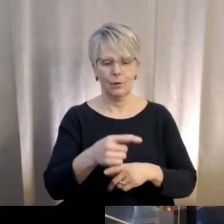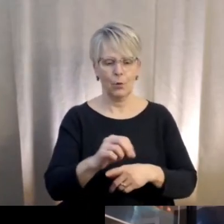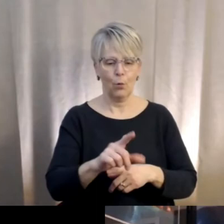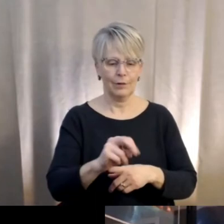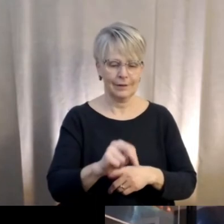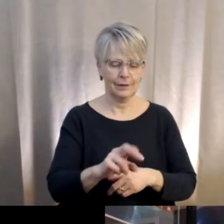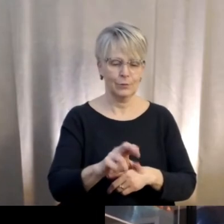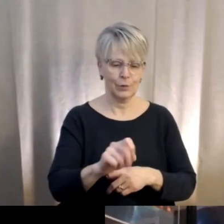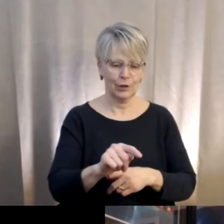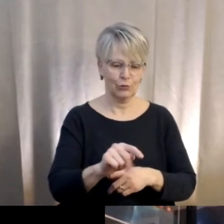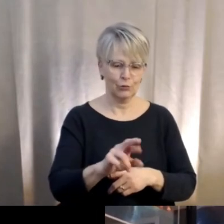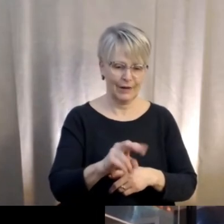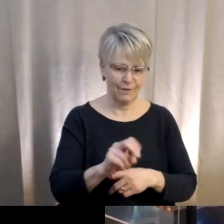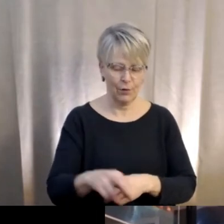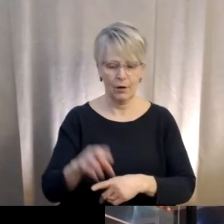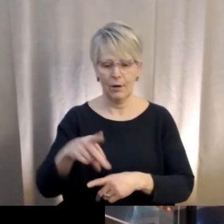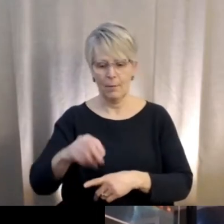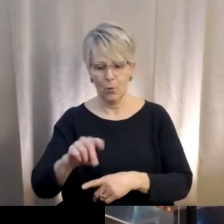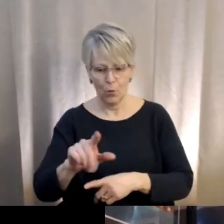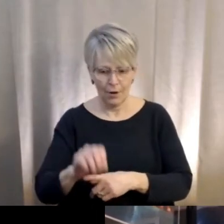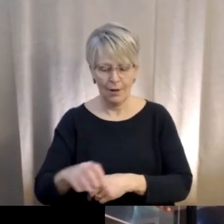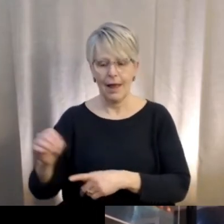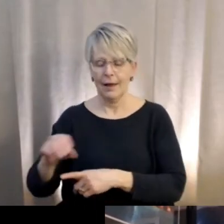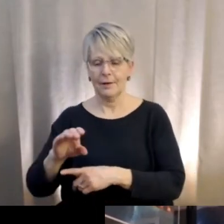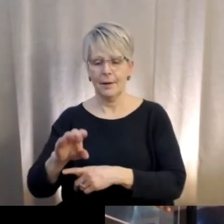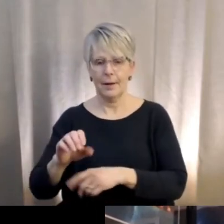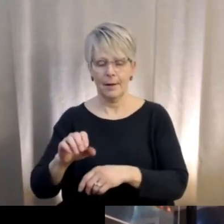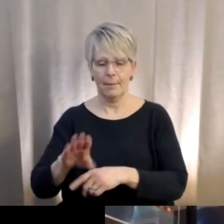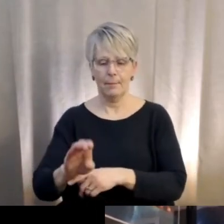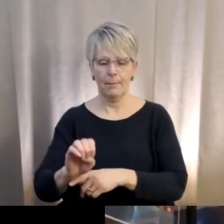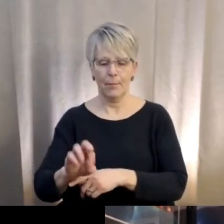really considerate concentrations and pieces. And she is